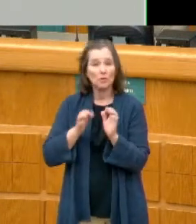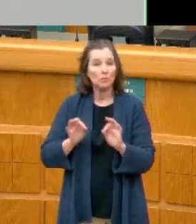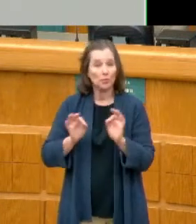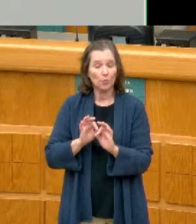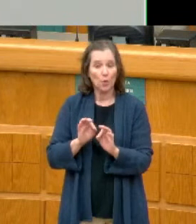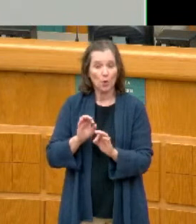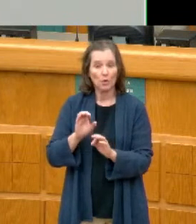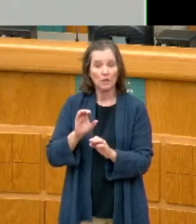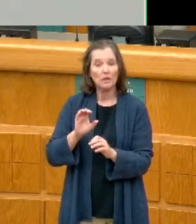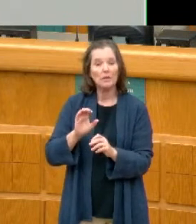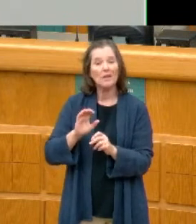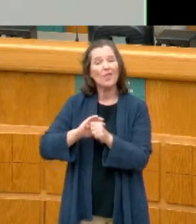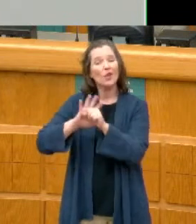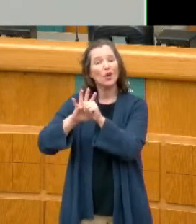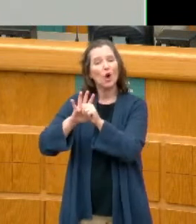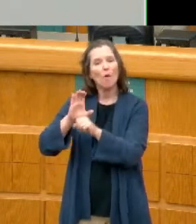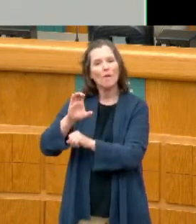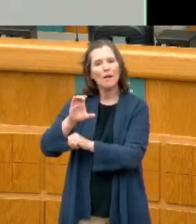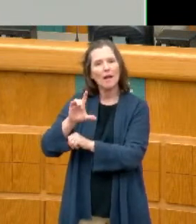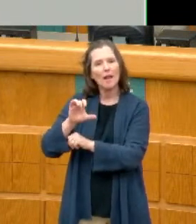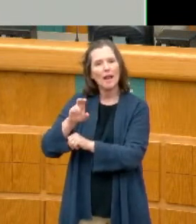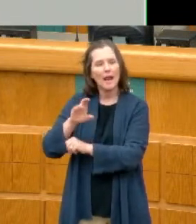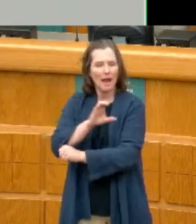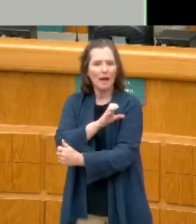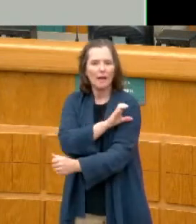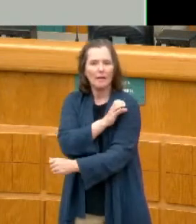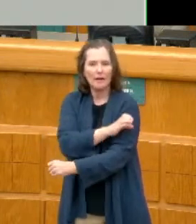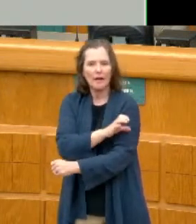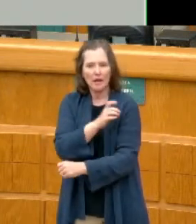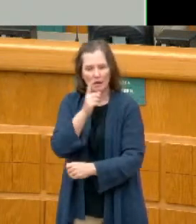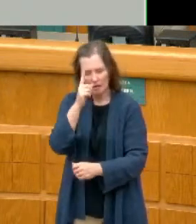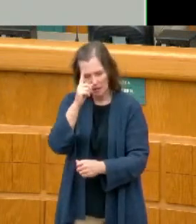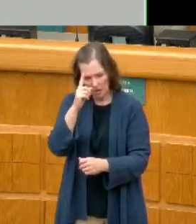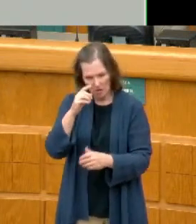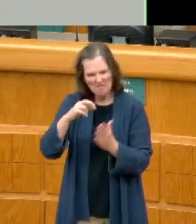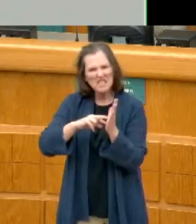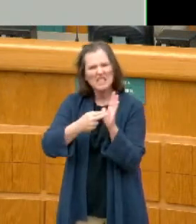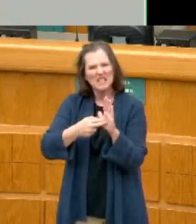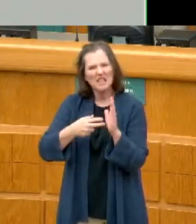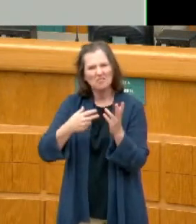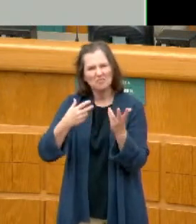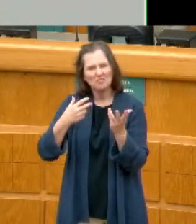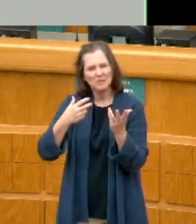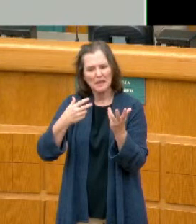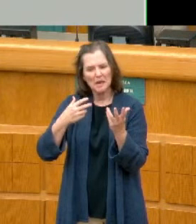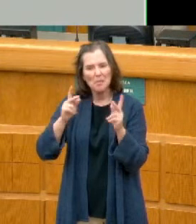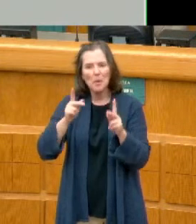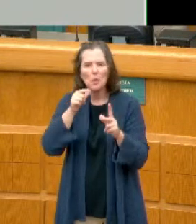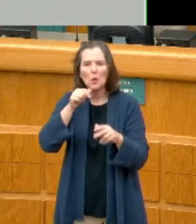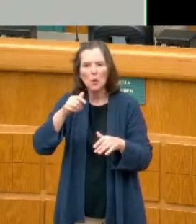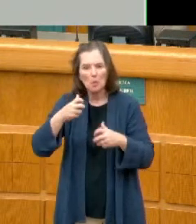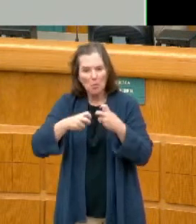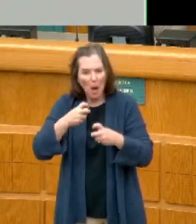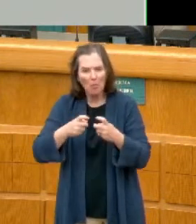in depth for, for many, many months about the COVID community clinic. That